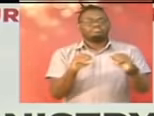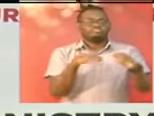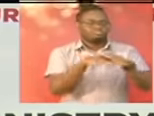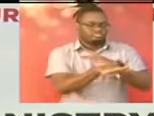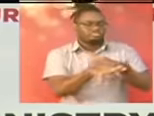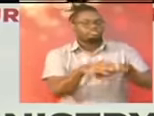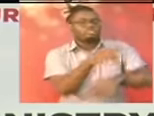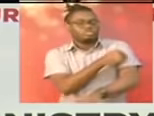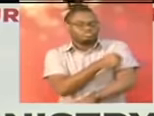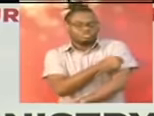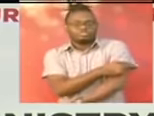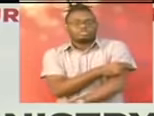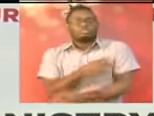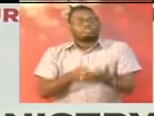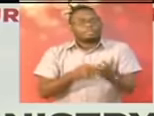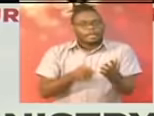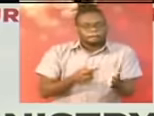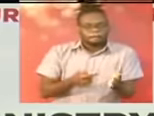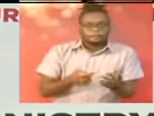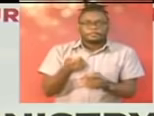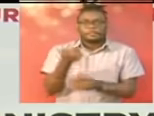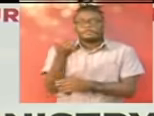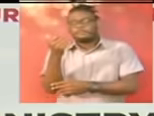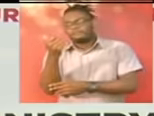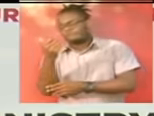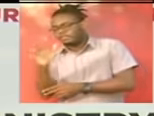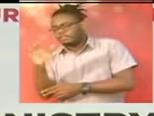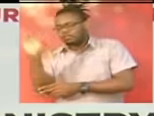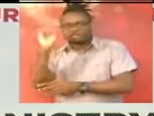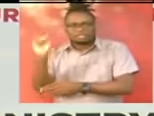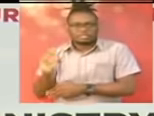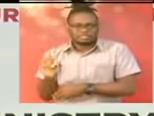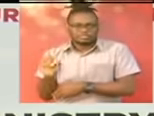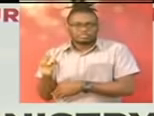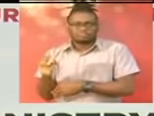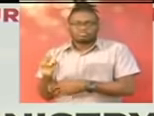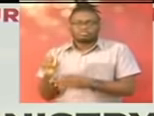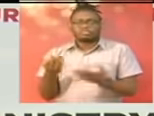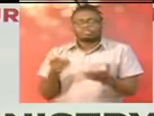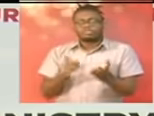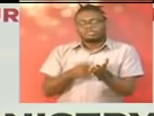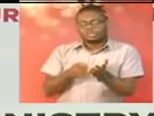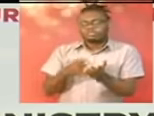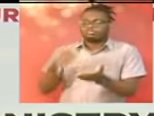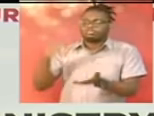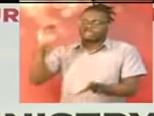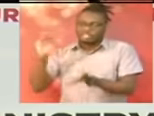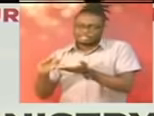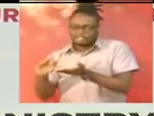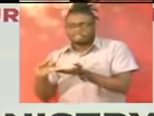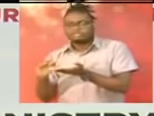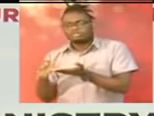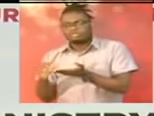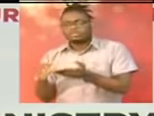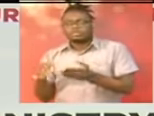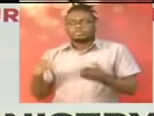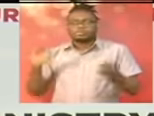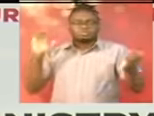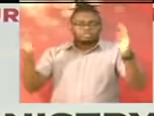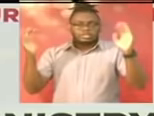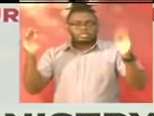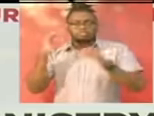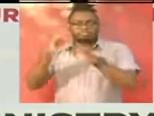time. And that, again, corresponds to international levels. That's the same sort of behavior we saw with